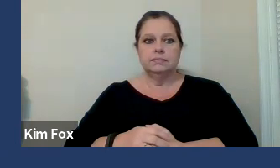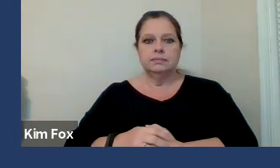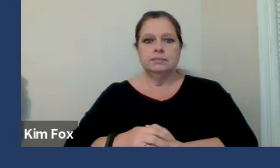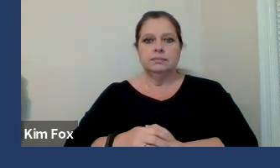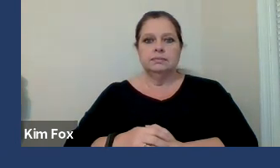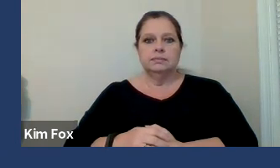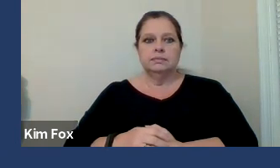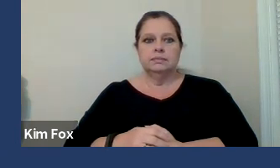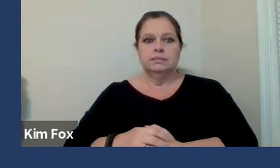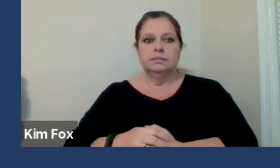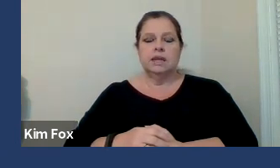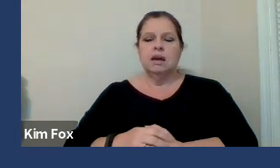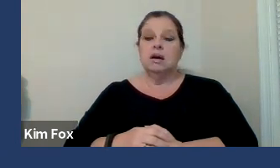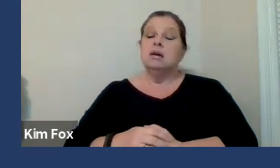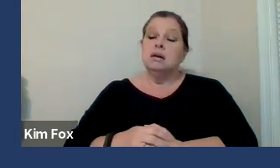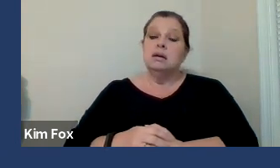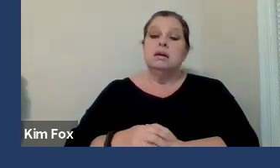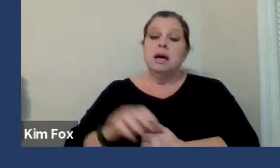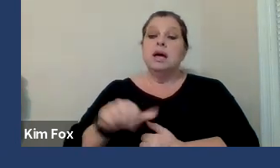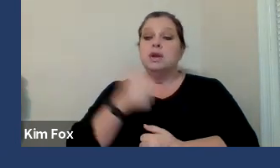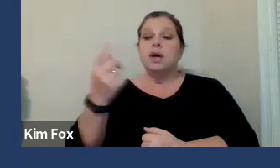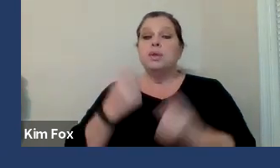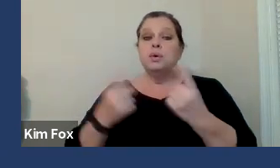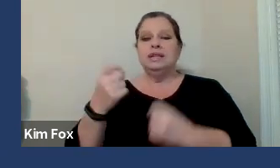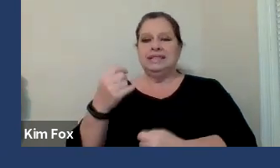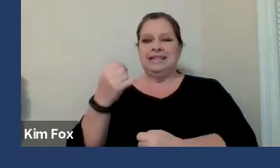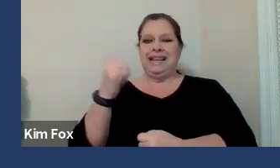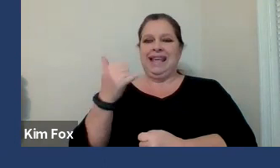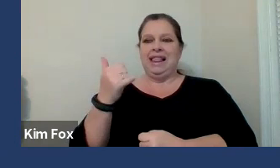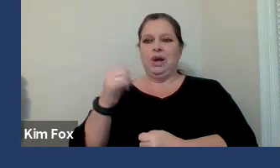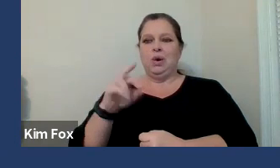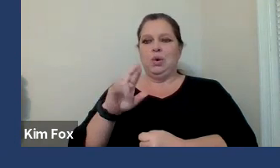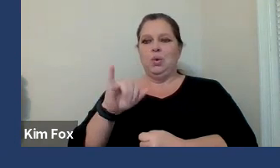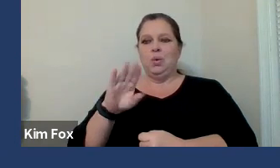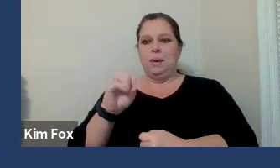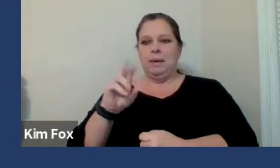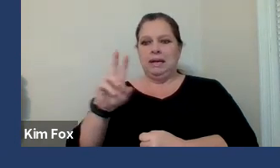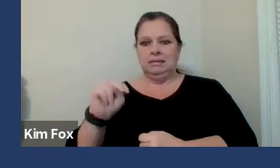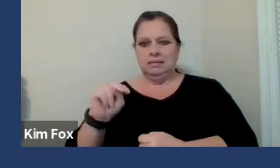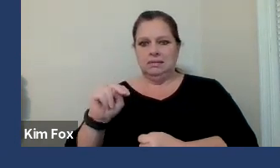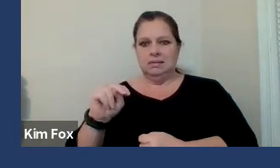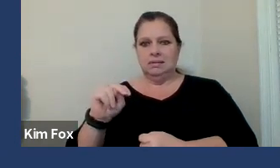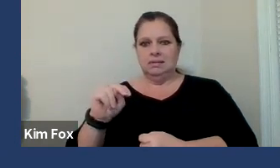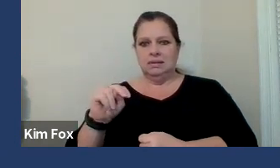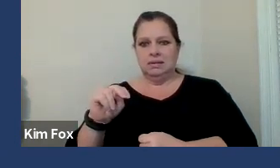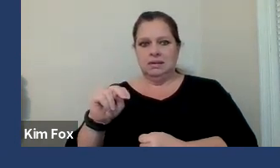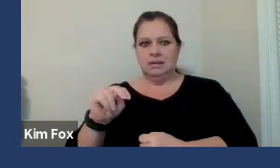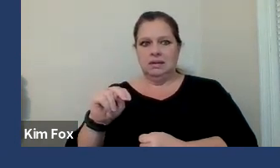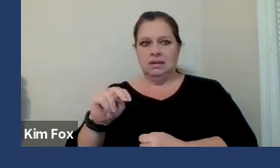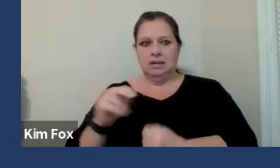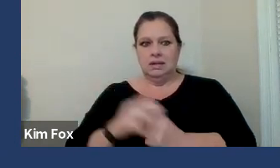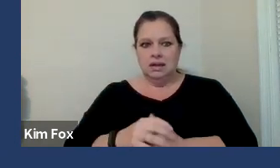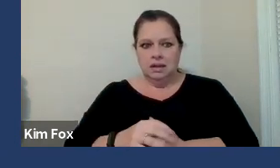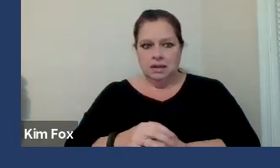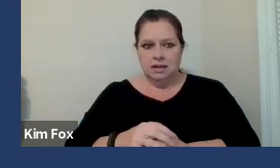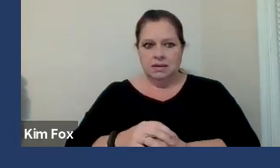The number one question also is the yellow ribbon. Everybody hears about it. And if you're not, this is the great benefit with the